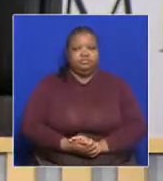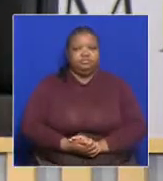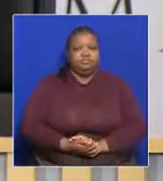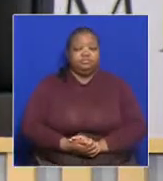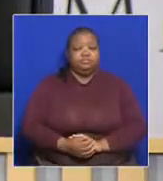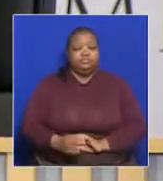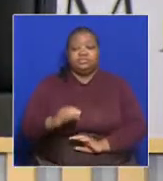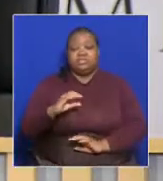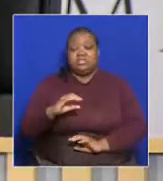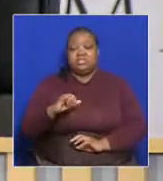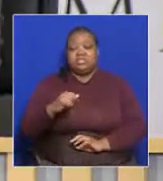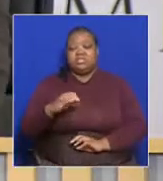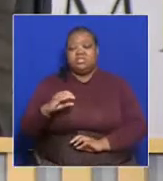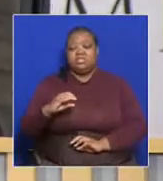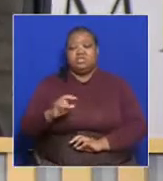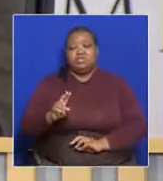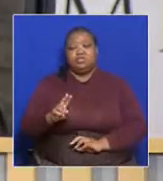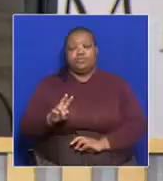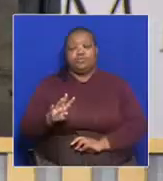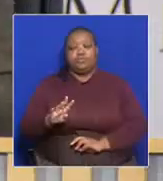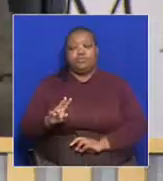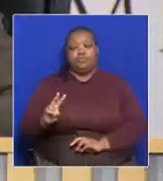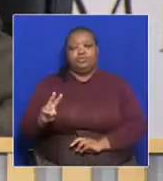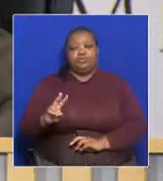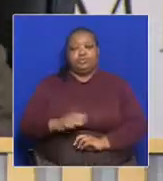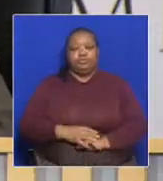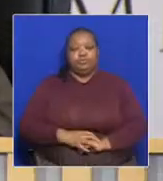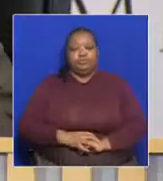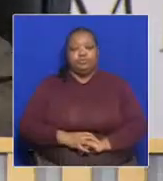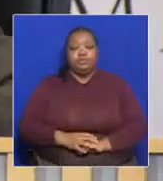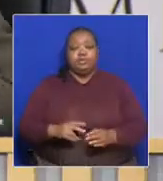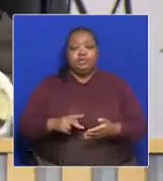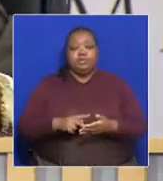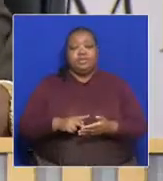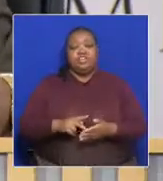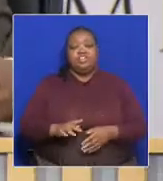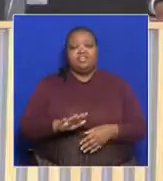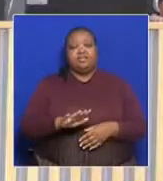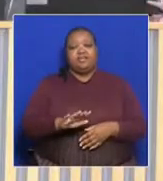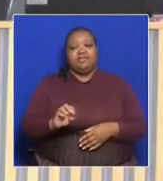CJC 242, Chair. Page 504.